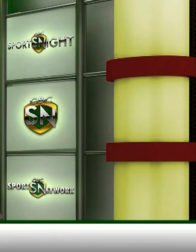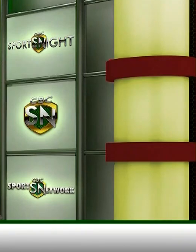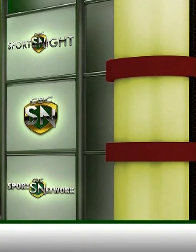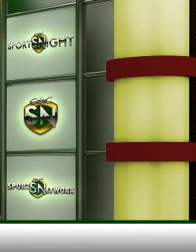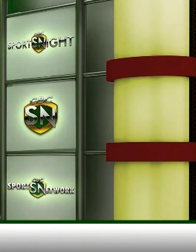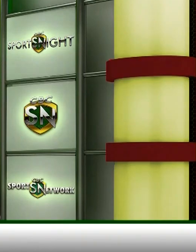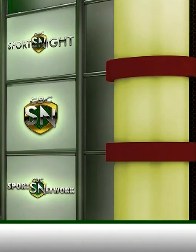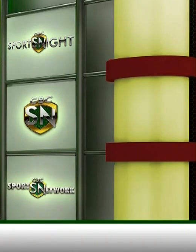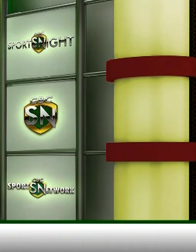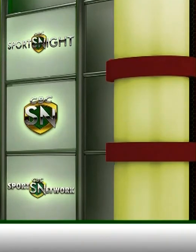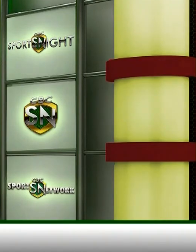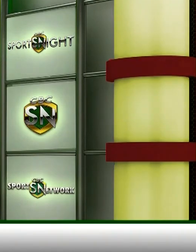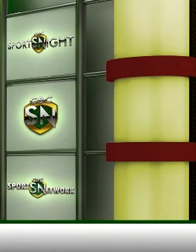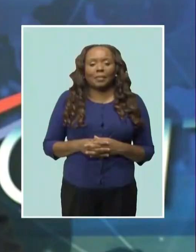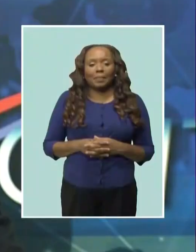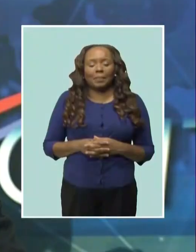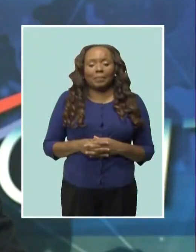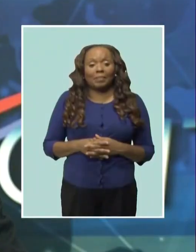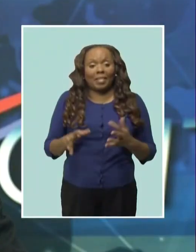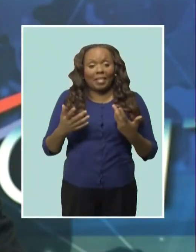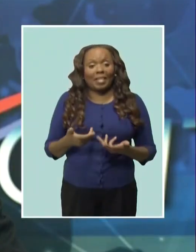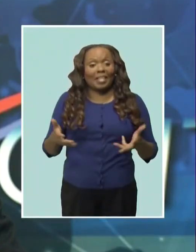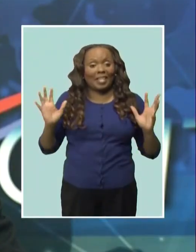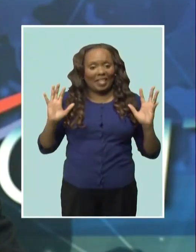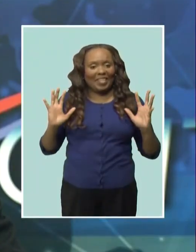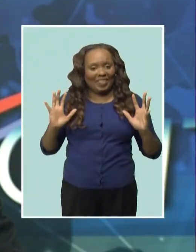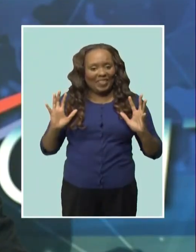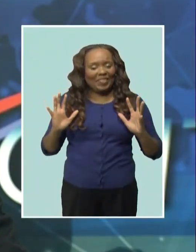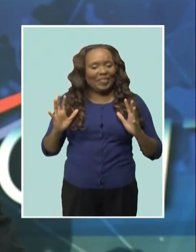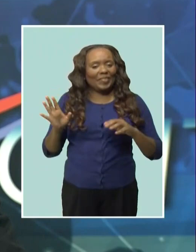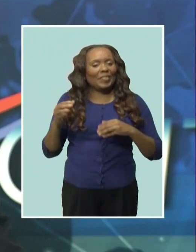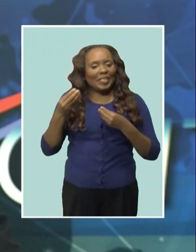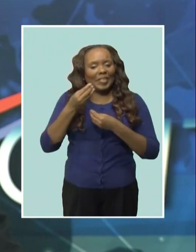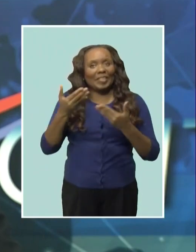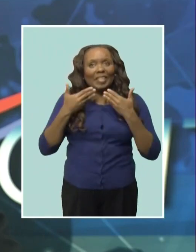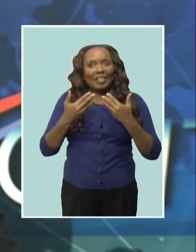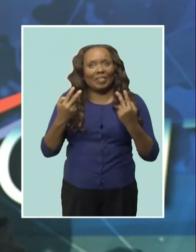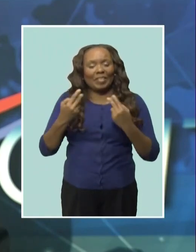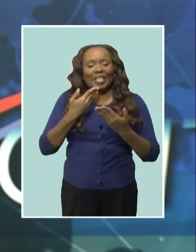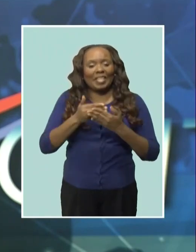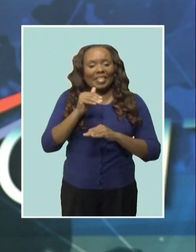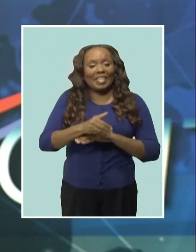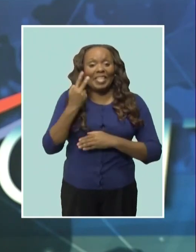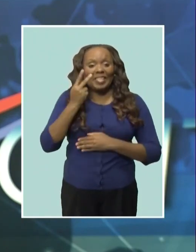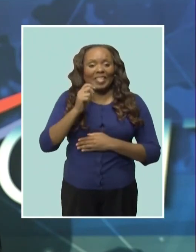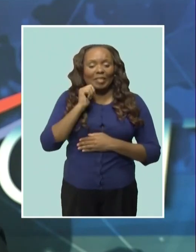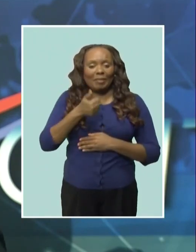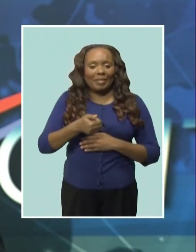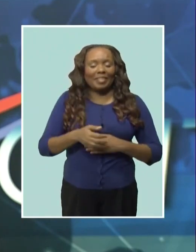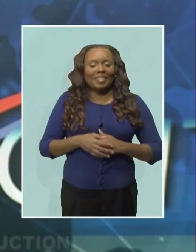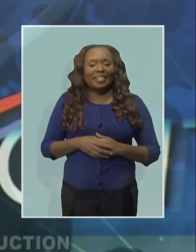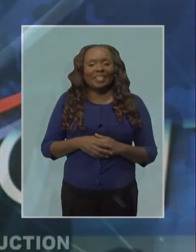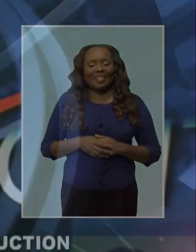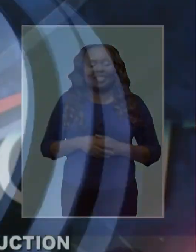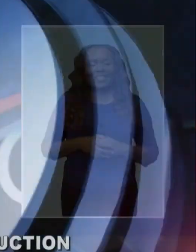long battle with cancer. And that's our time tonight. Thank you for keeping it with us. Good night. We'll see you tomorrow.